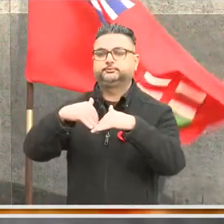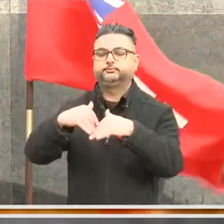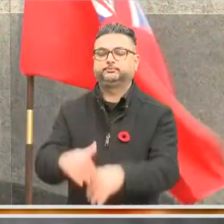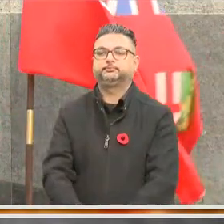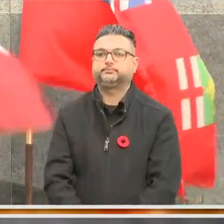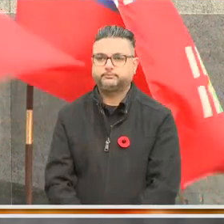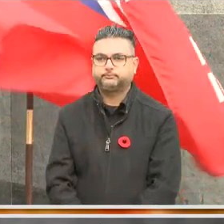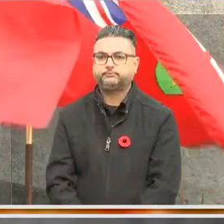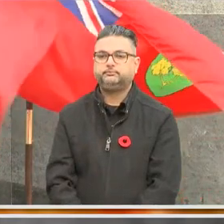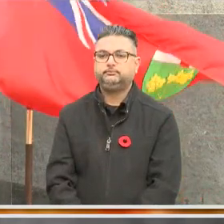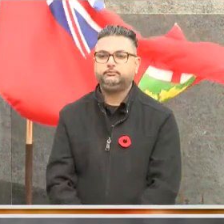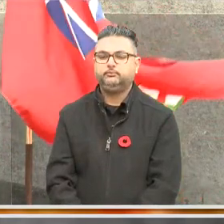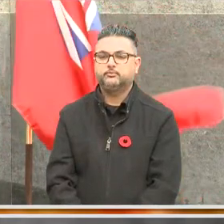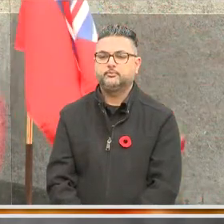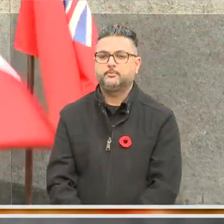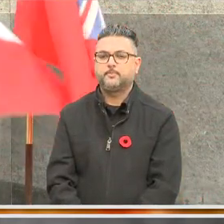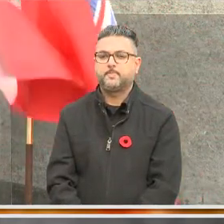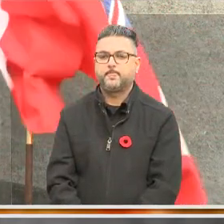Nagyjgat, it's a good day.